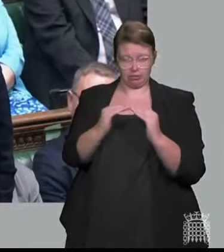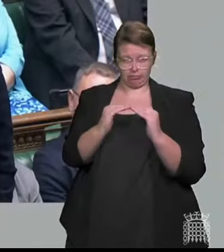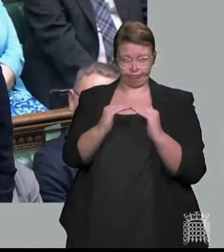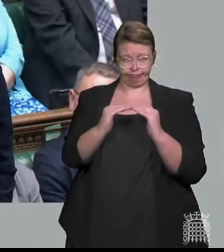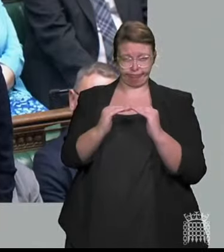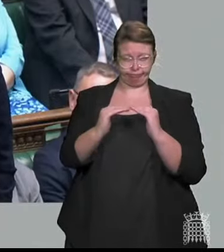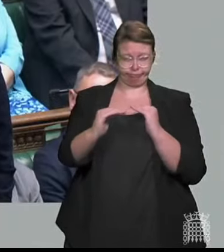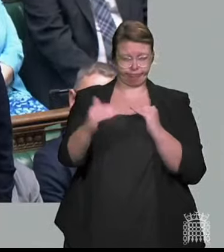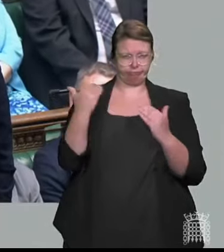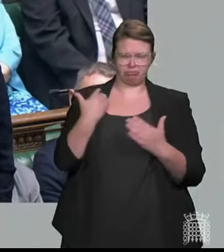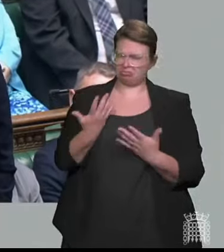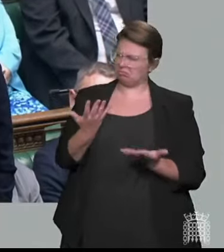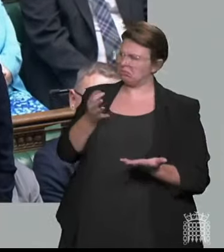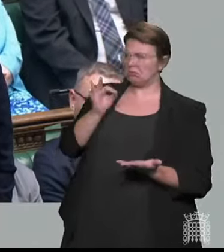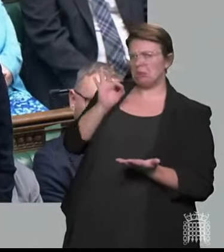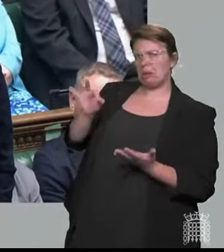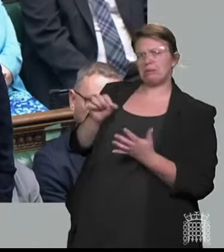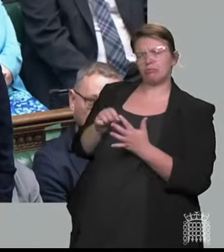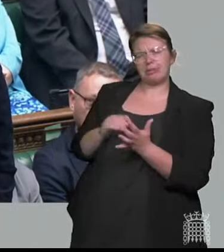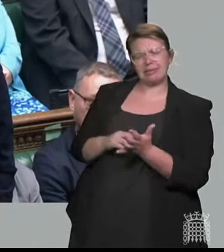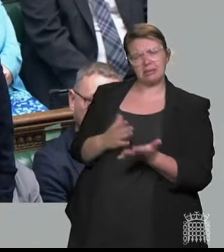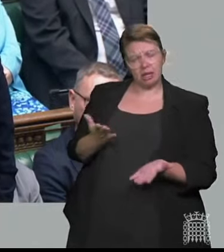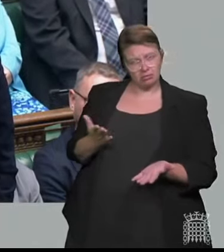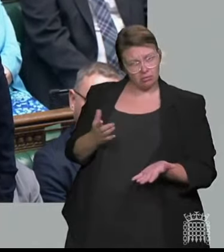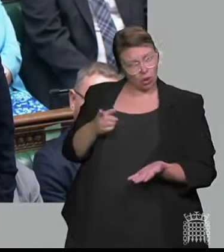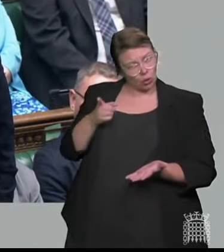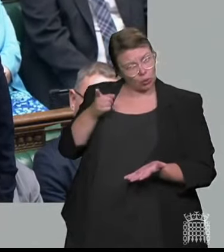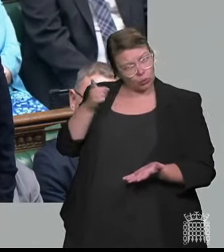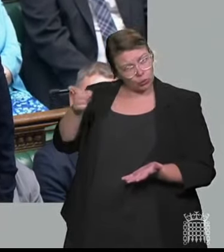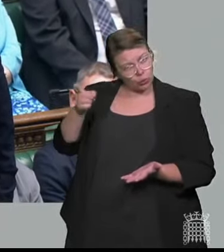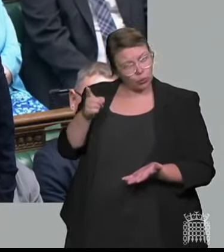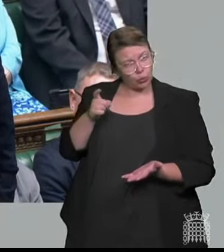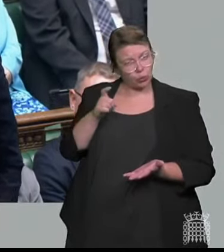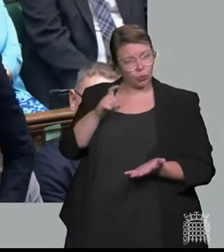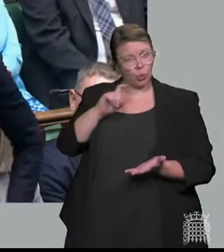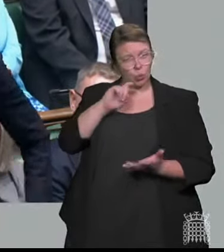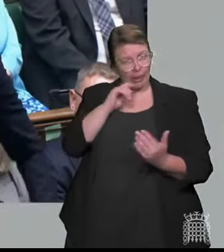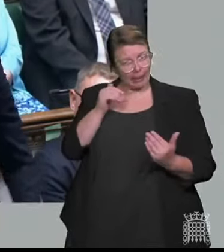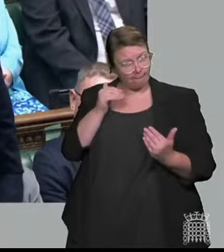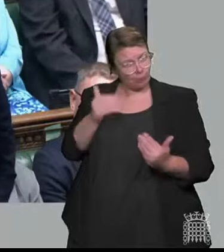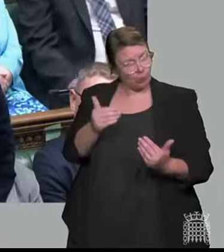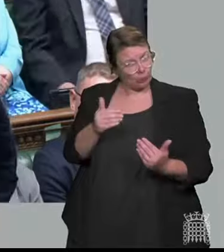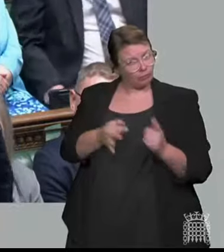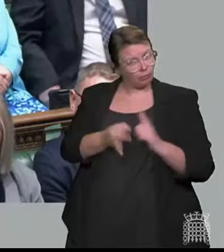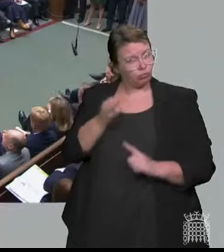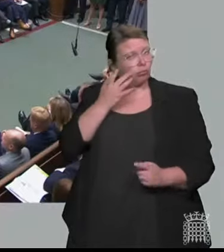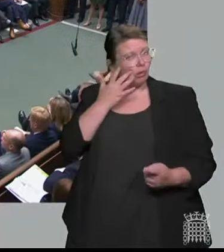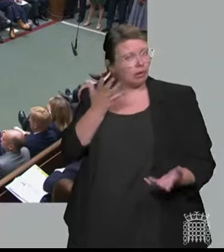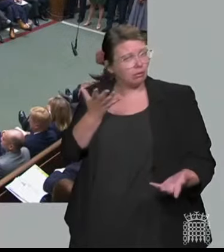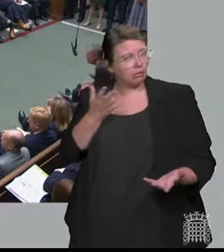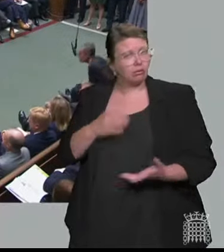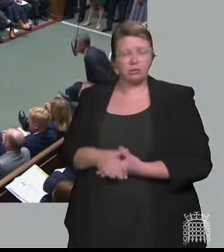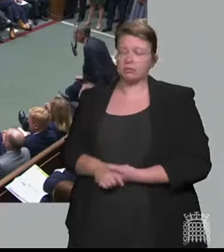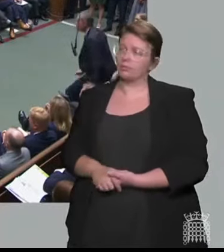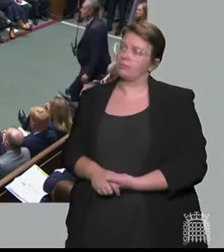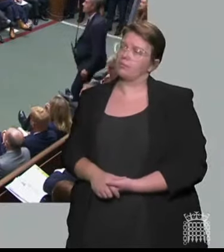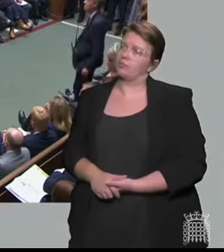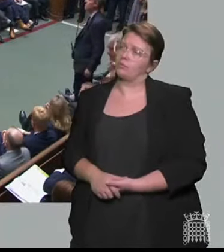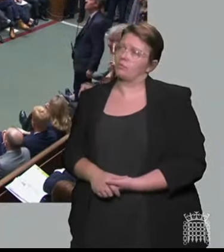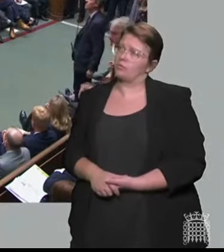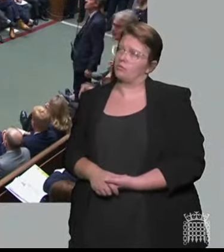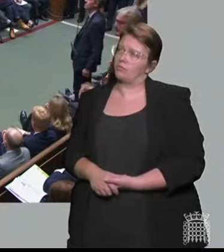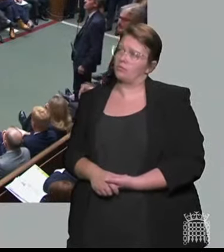ask the Prime Minister, when is he going to get off his backside and do something about it?